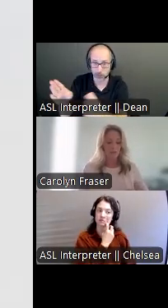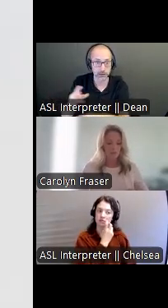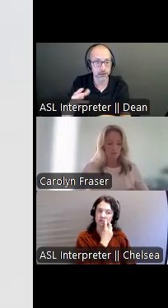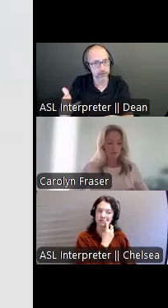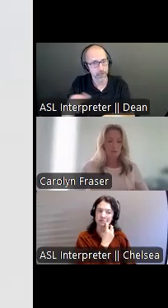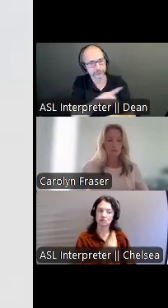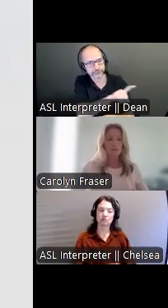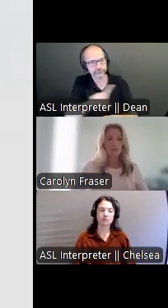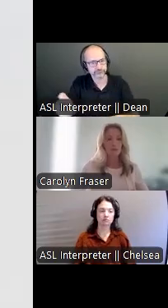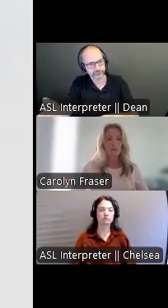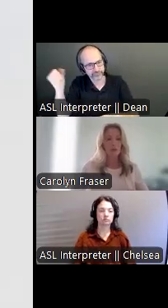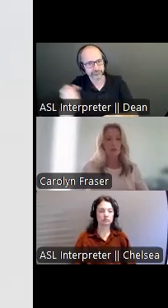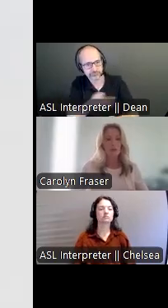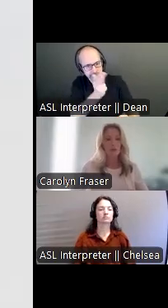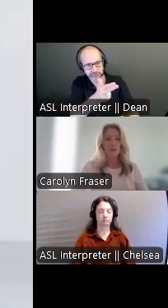them.